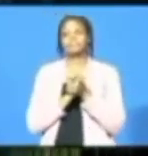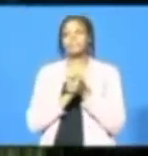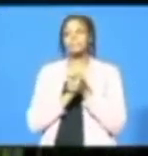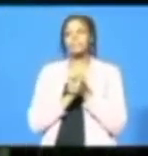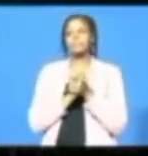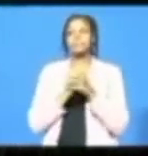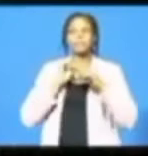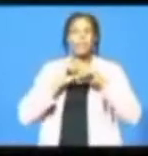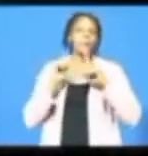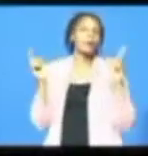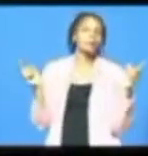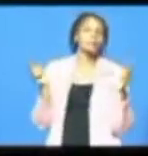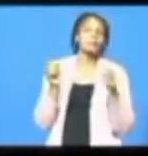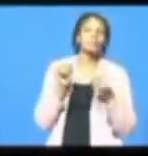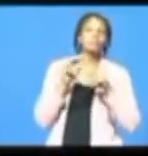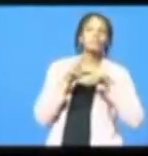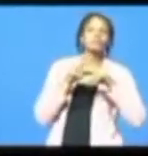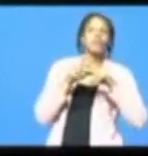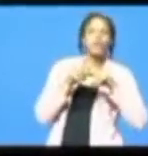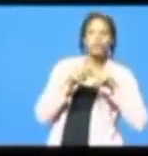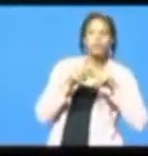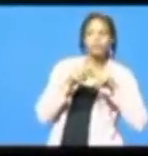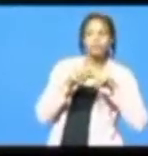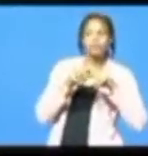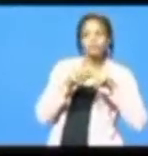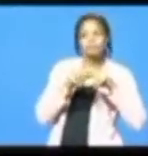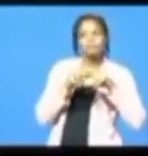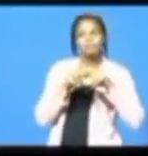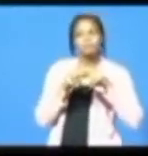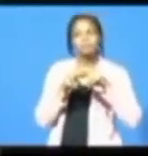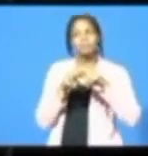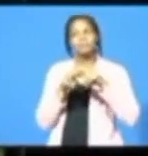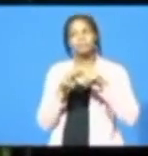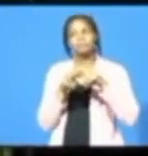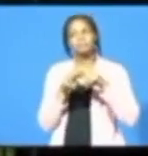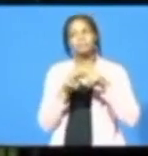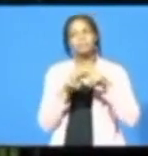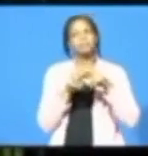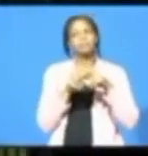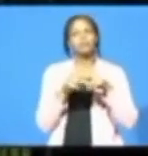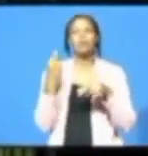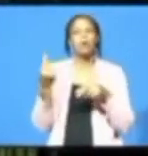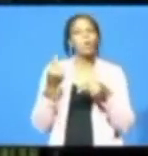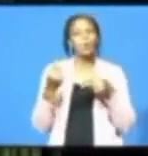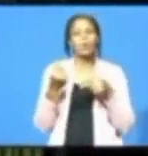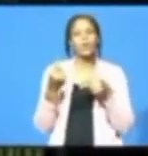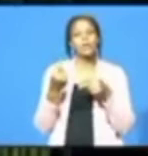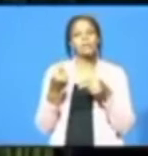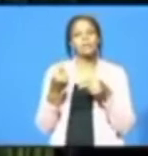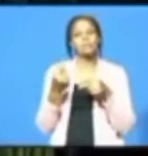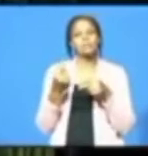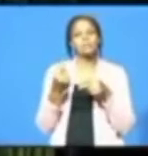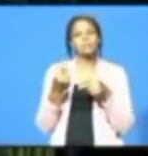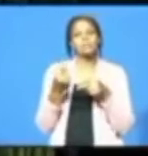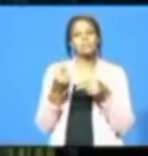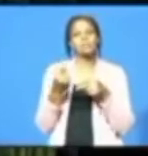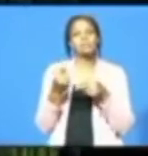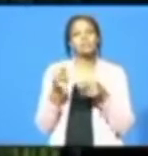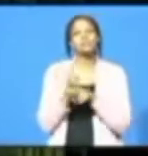But salt has always been a means of purification.